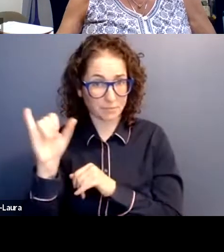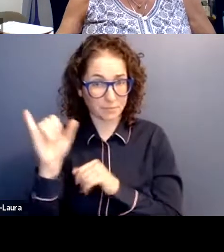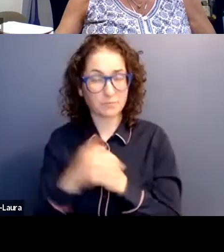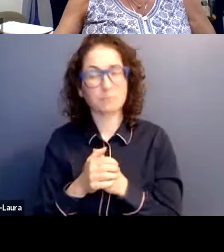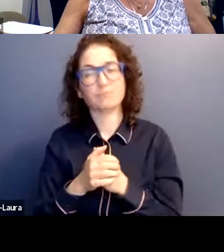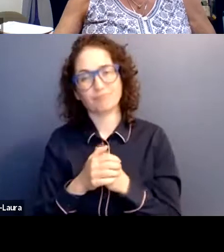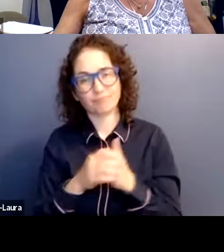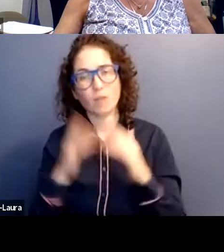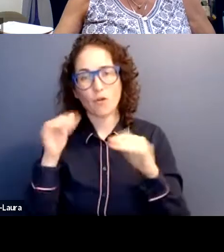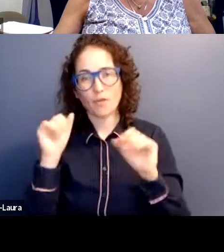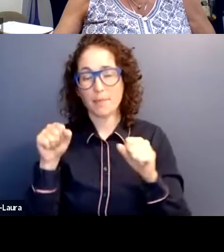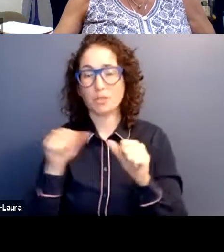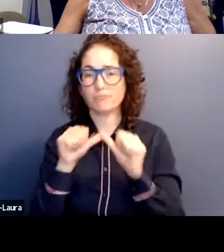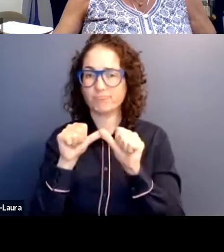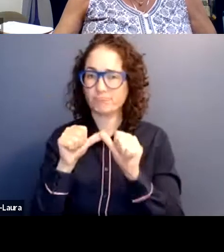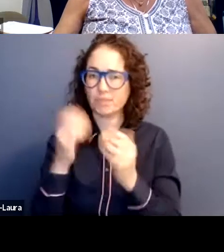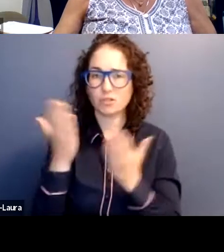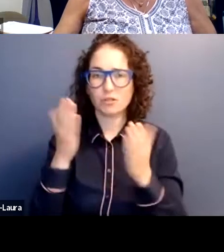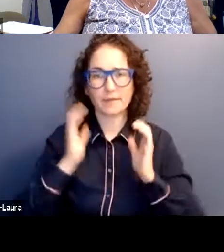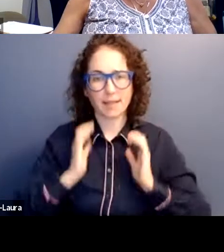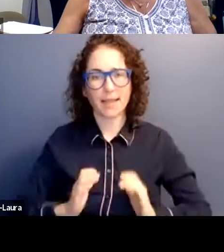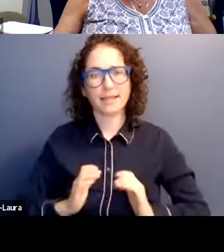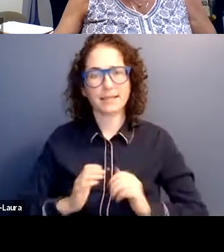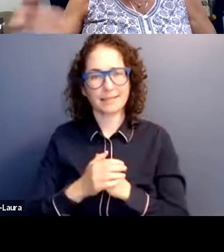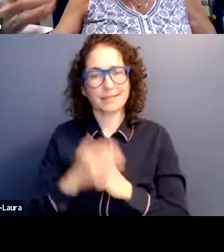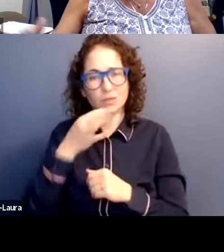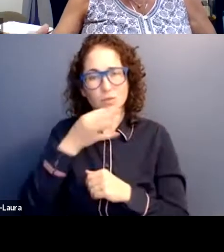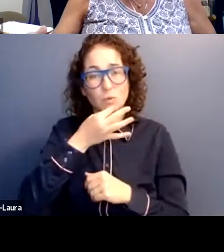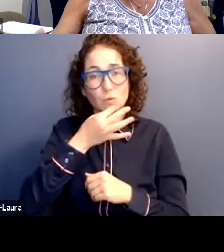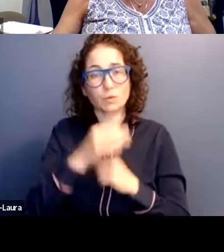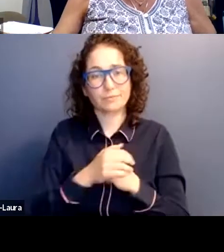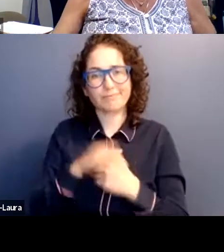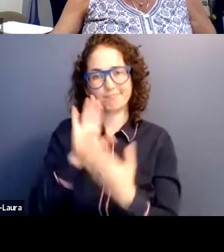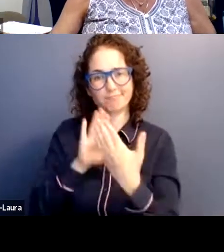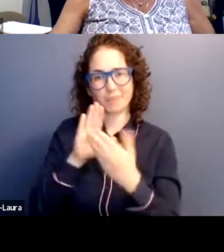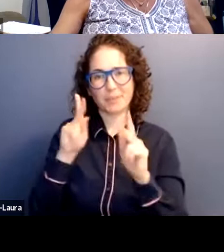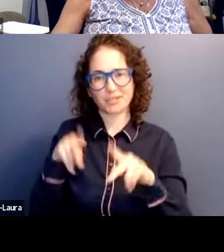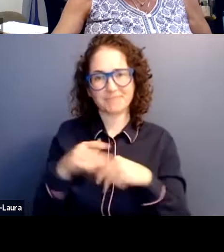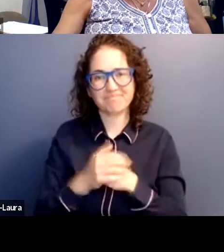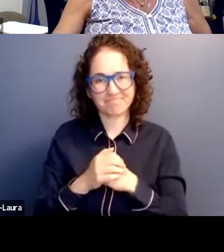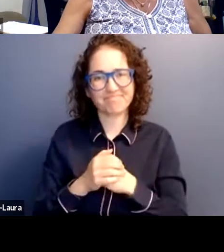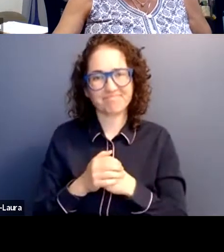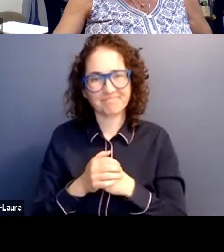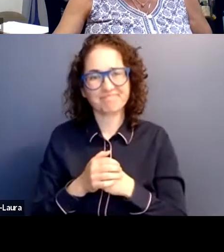being able to serve clients in the near future personally.